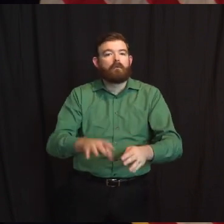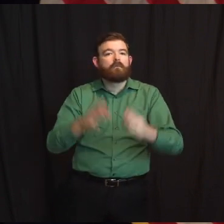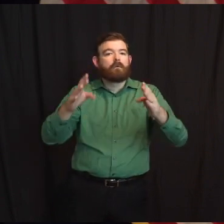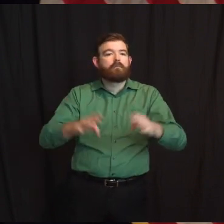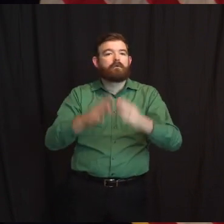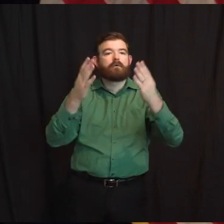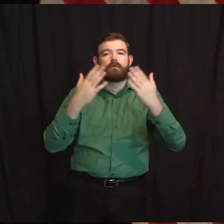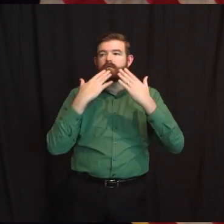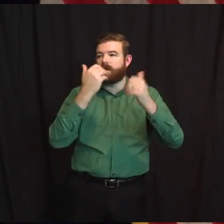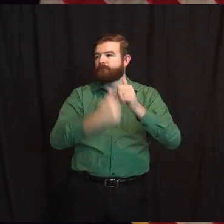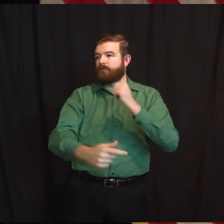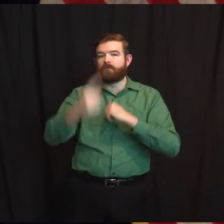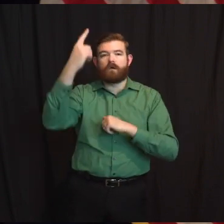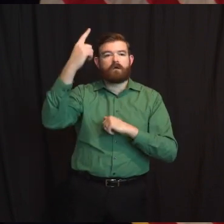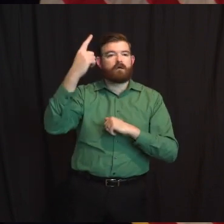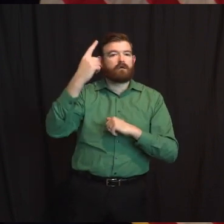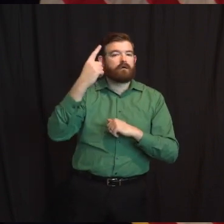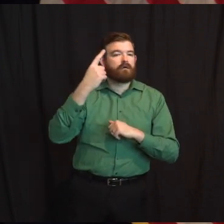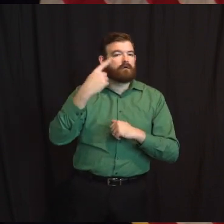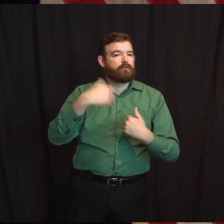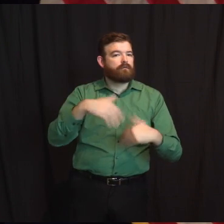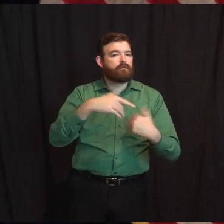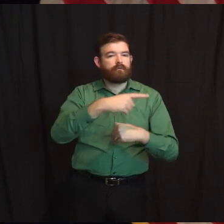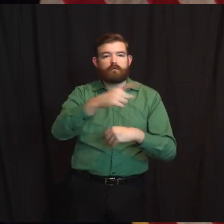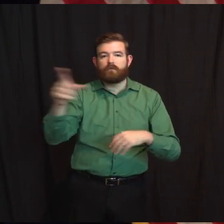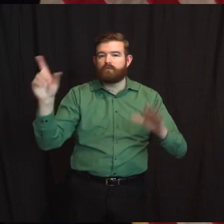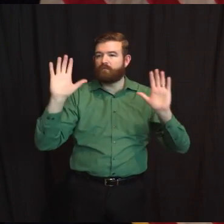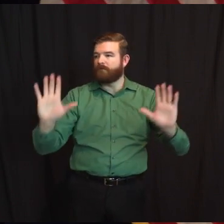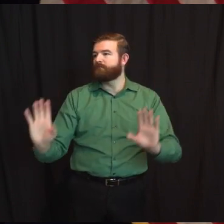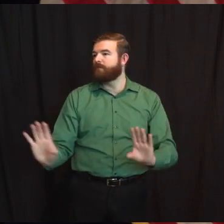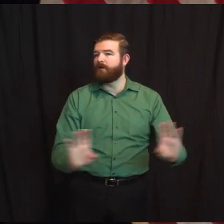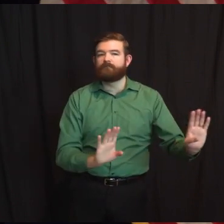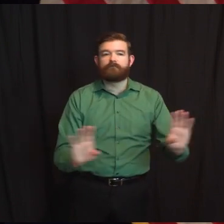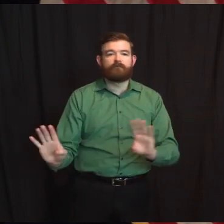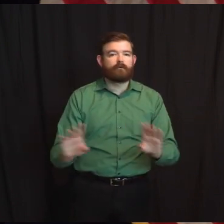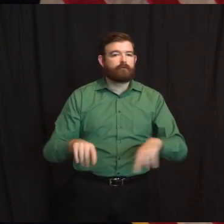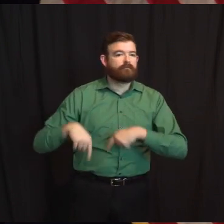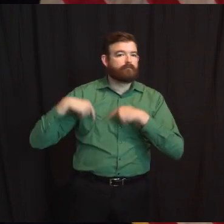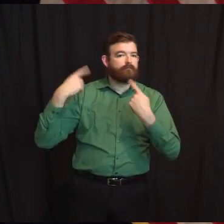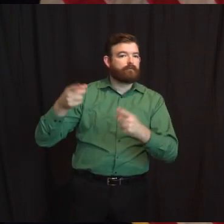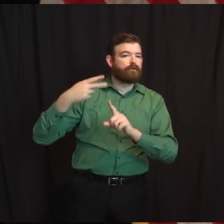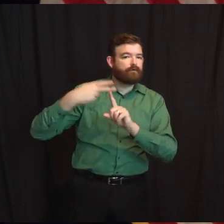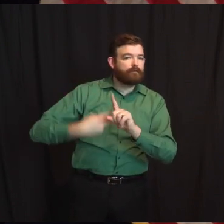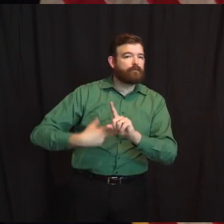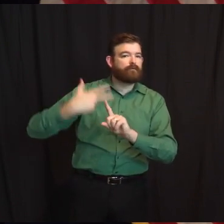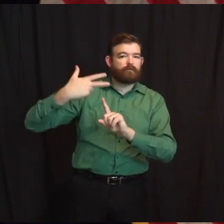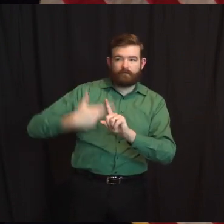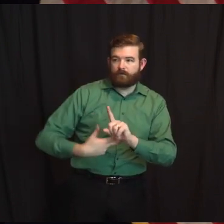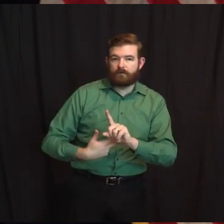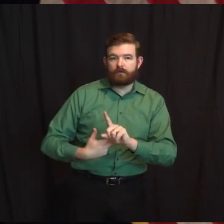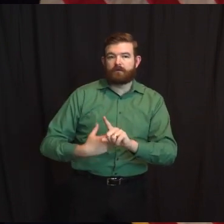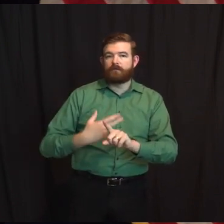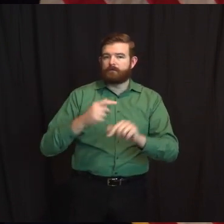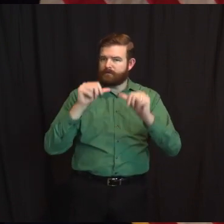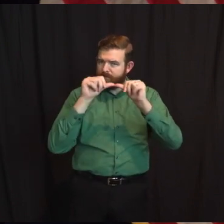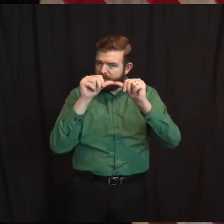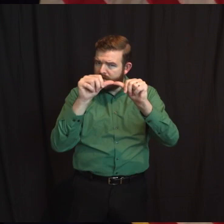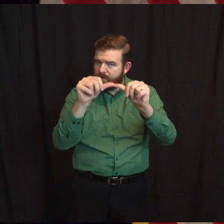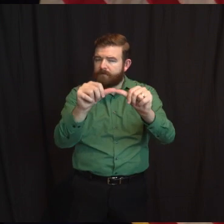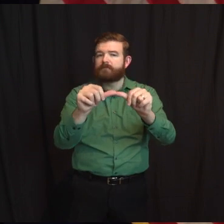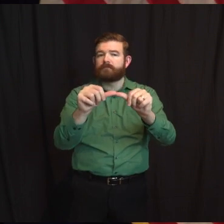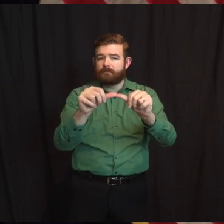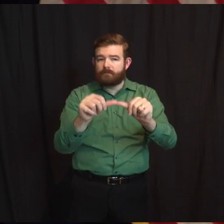for extraordinary behavior over the past couple of months, and we need you to keep at it. And if we stay